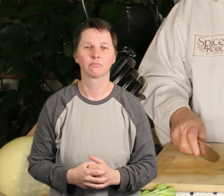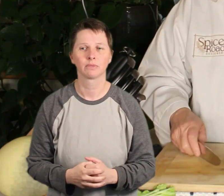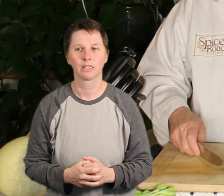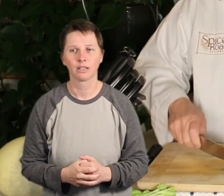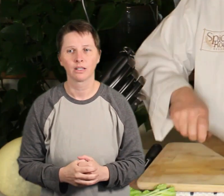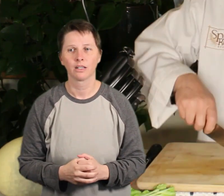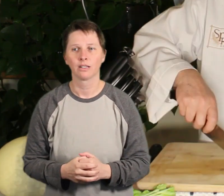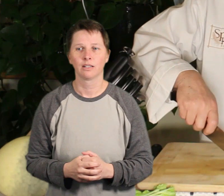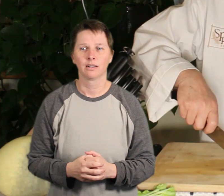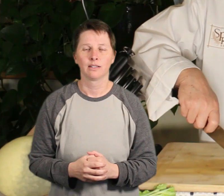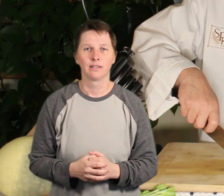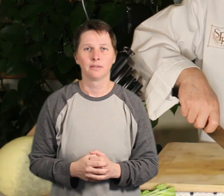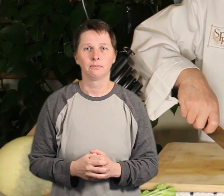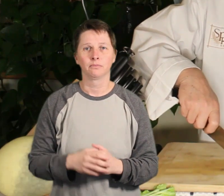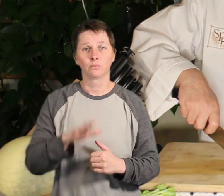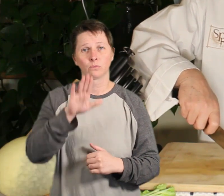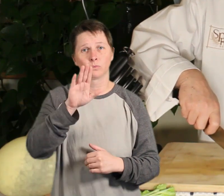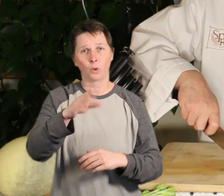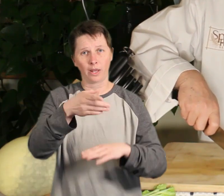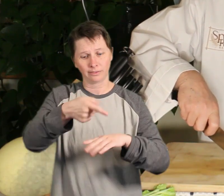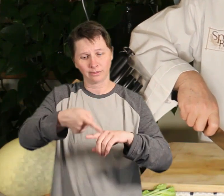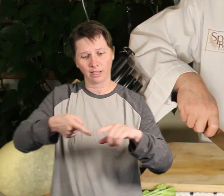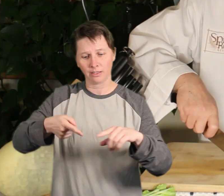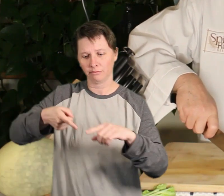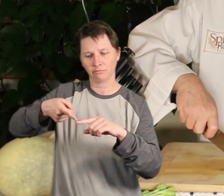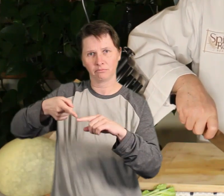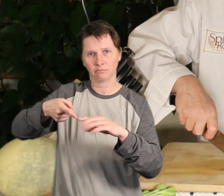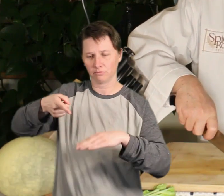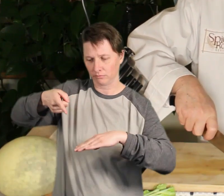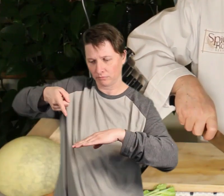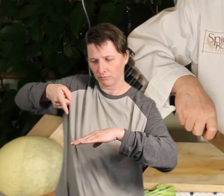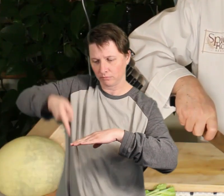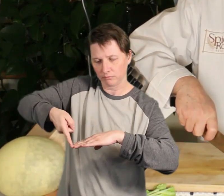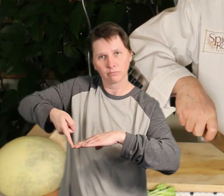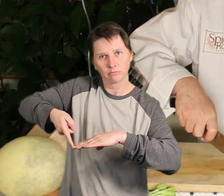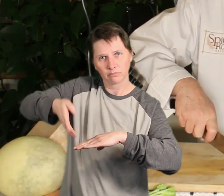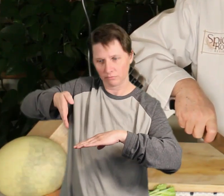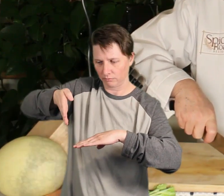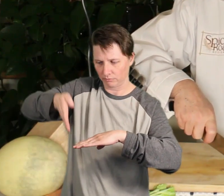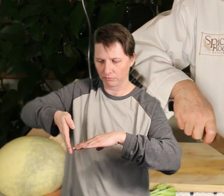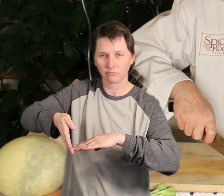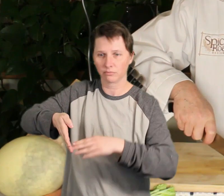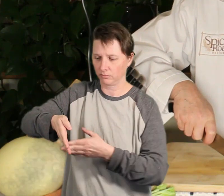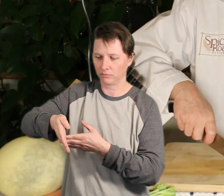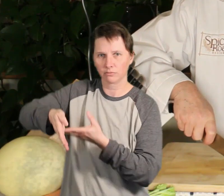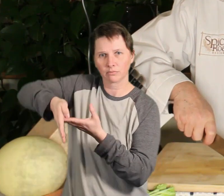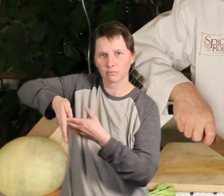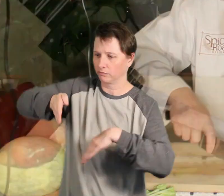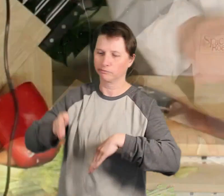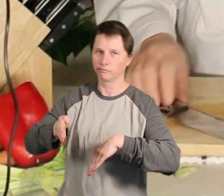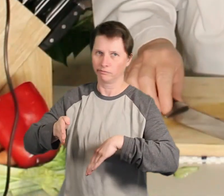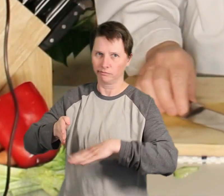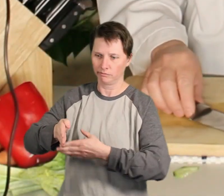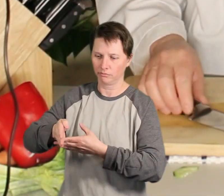The first is using the blade with the fulcrum on the front, with the tip here, and this is what we call the